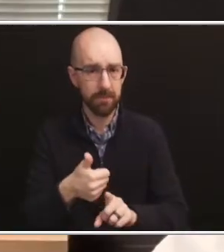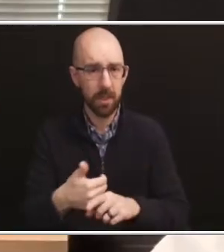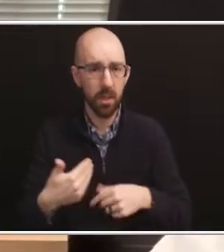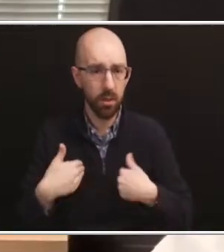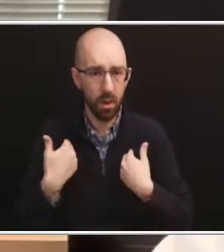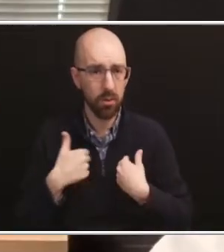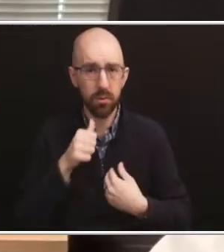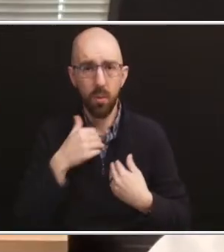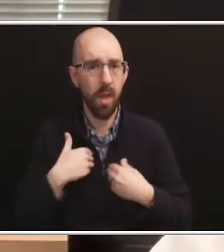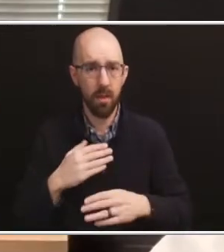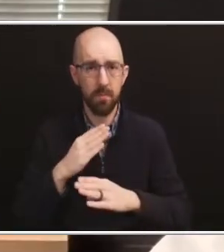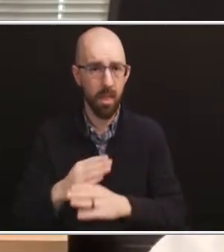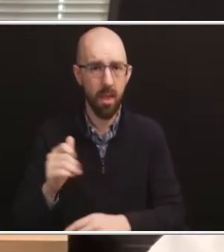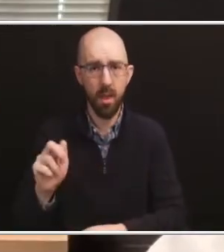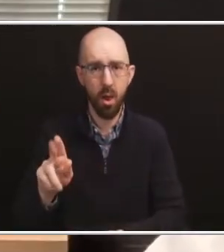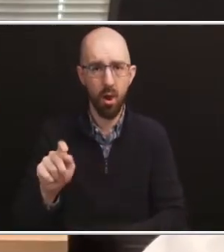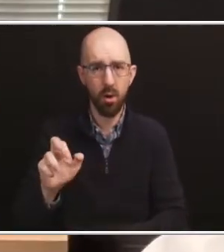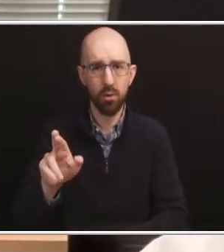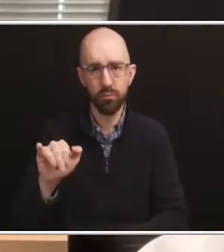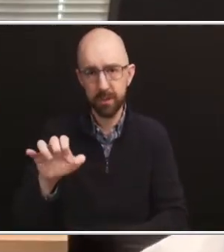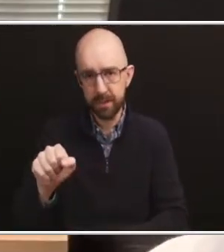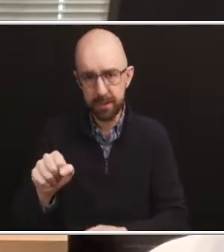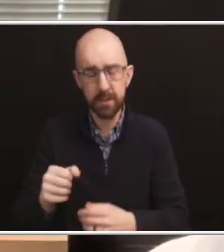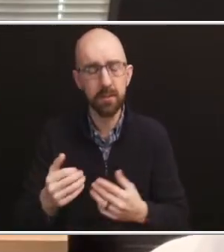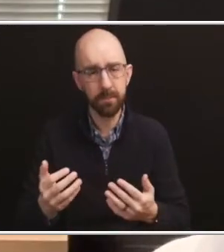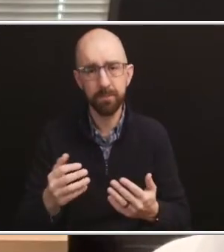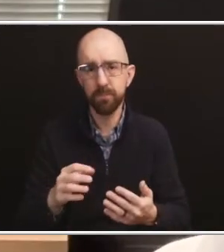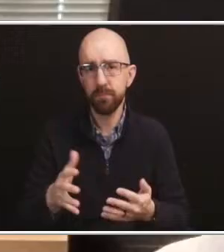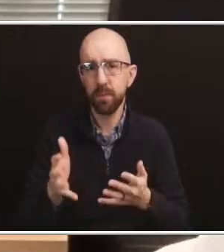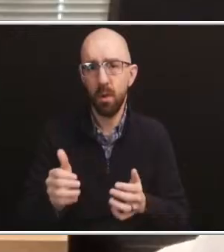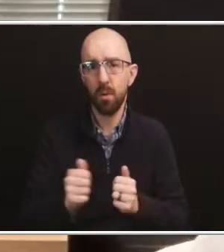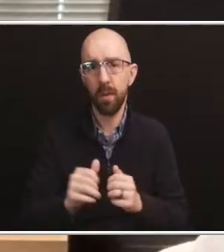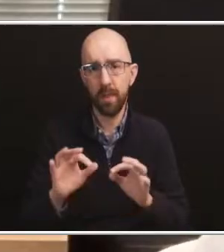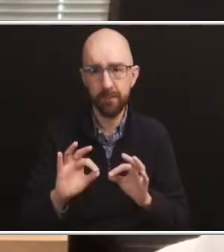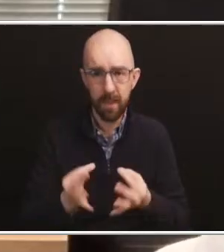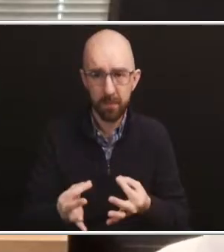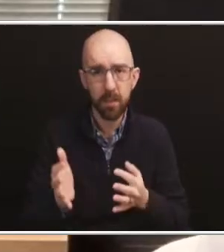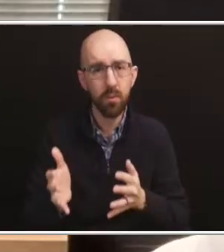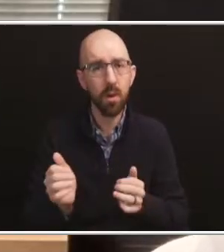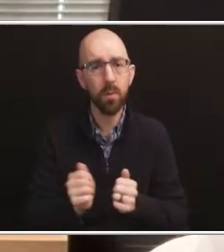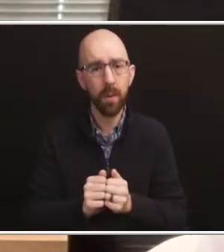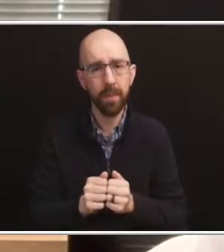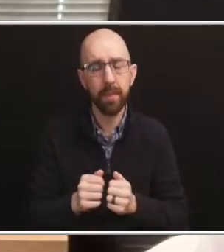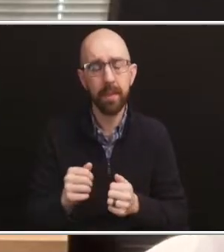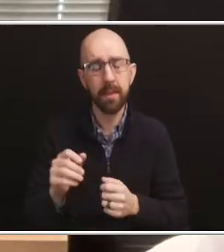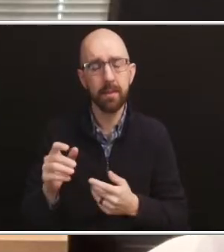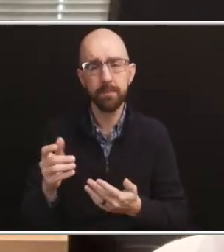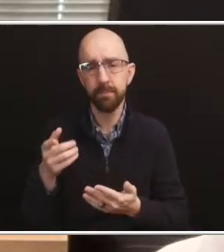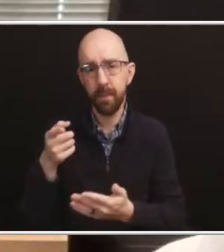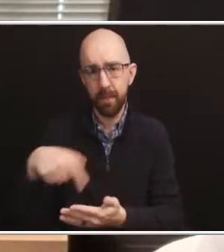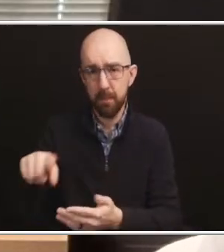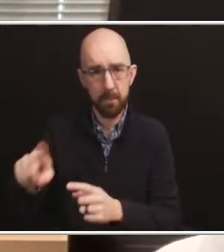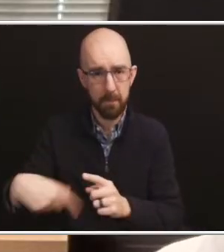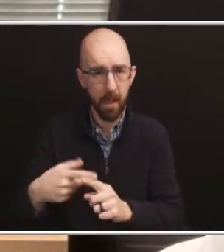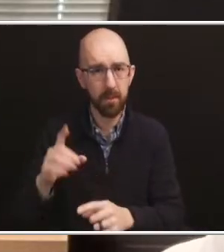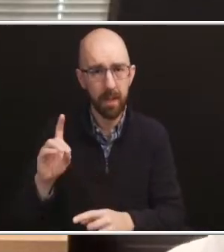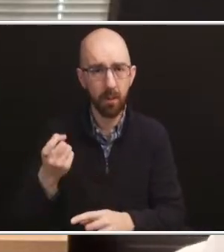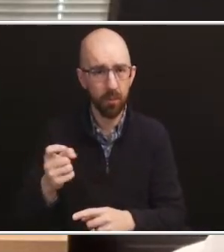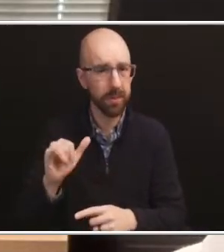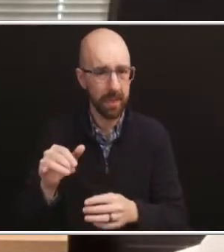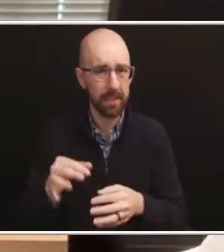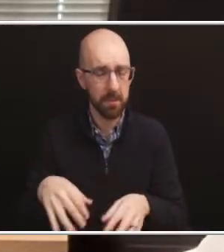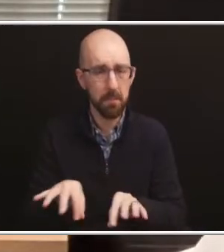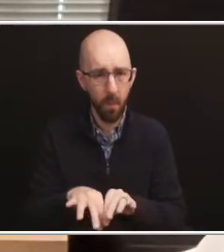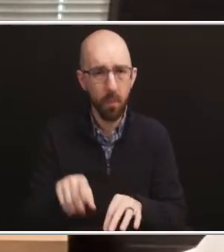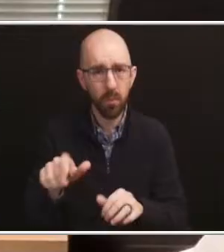arteries. And so talking to the family, about diagnoses is important, because then